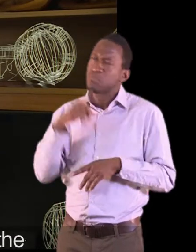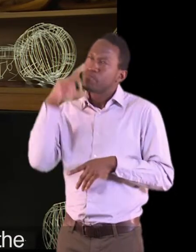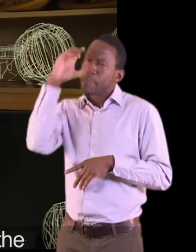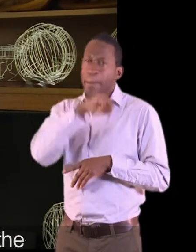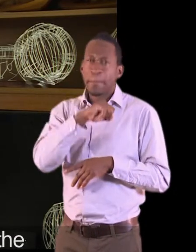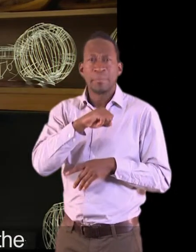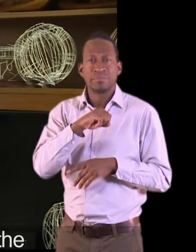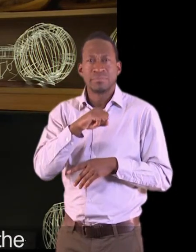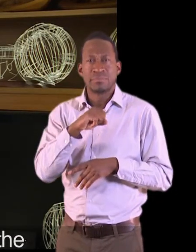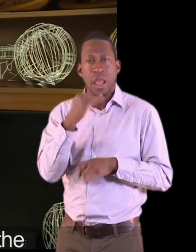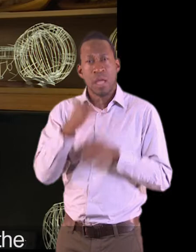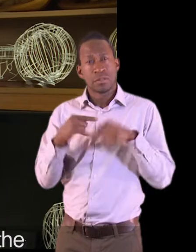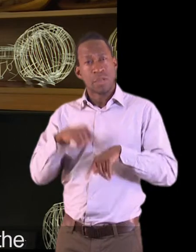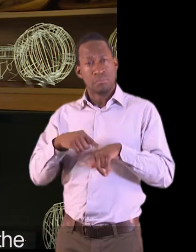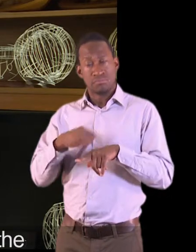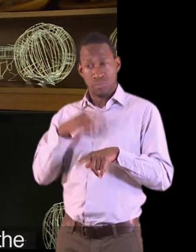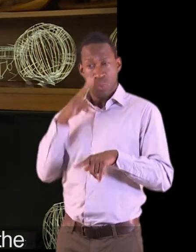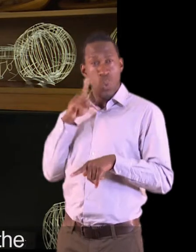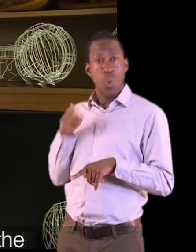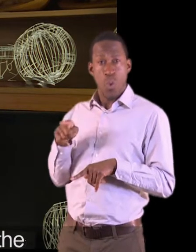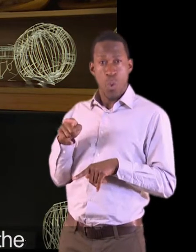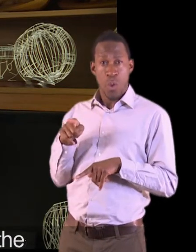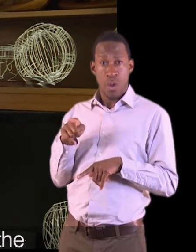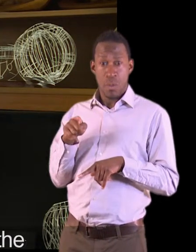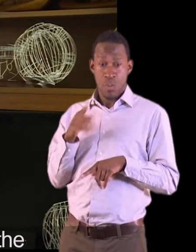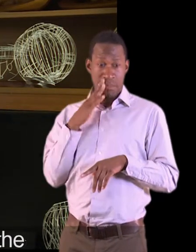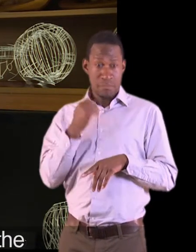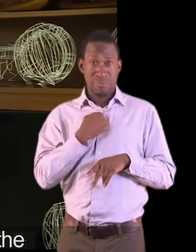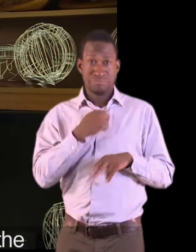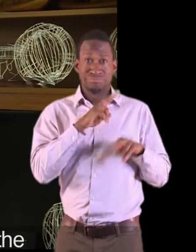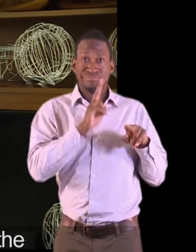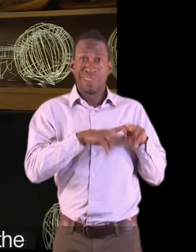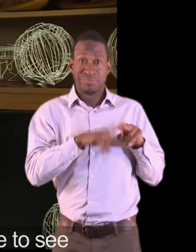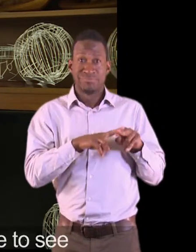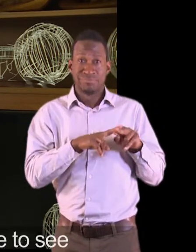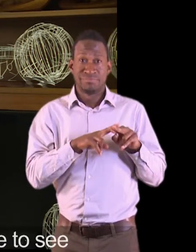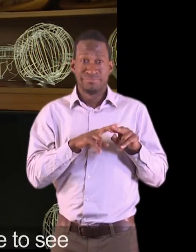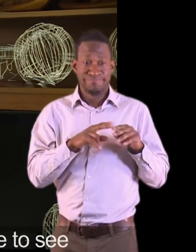And I can remember the last time I saw her was